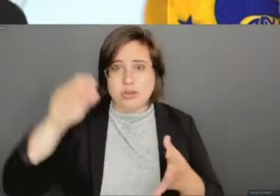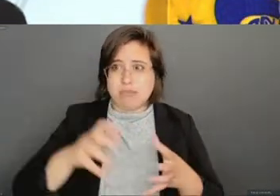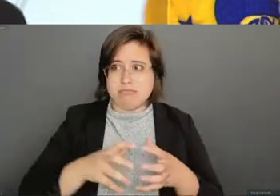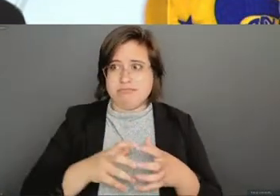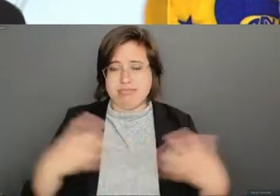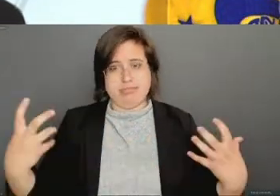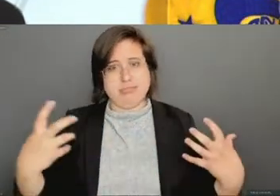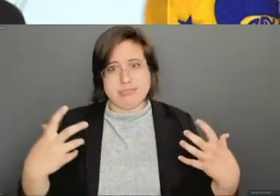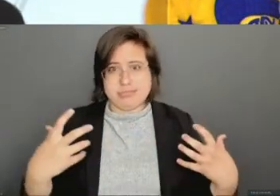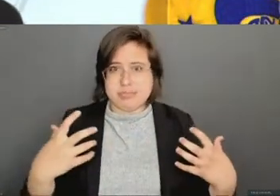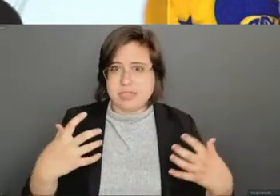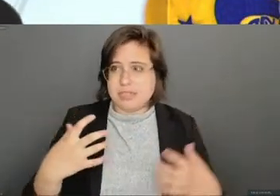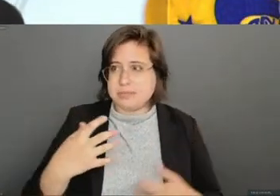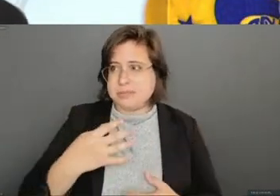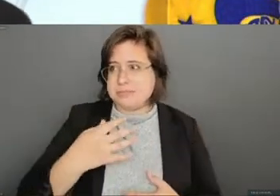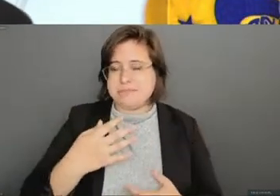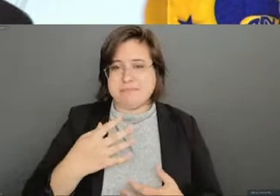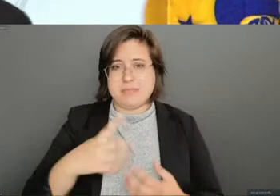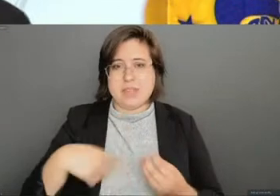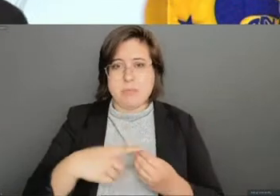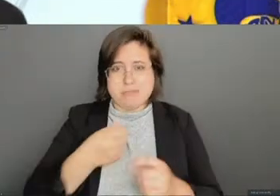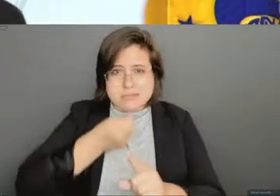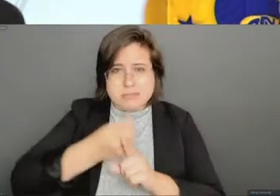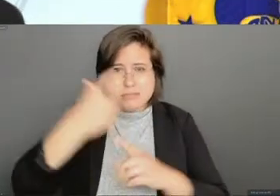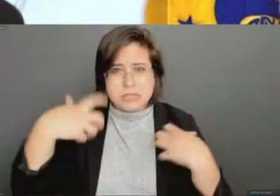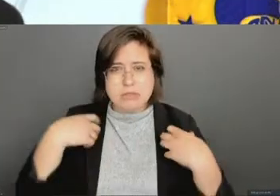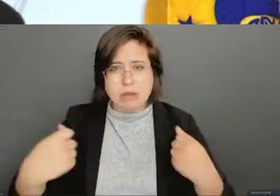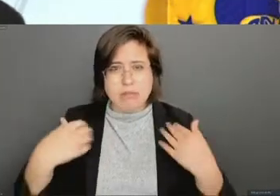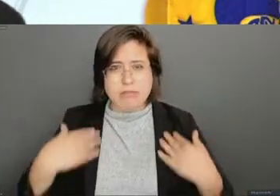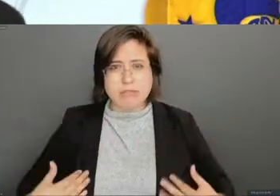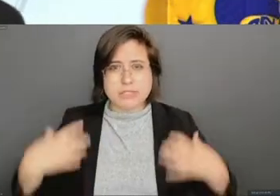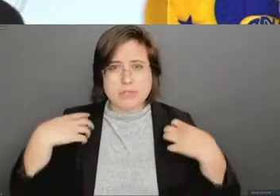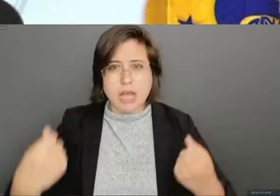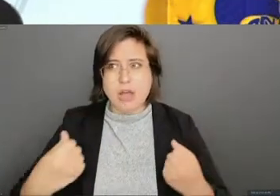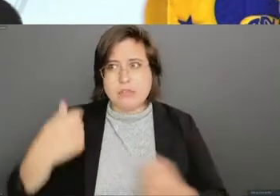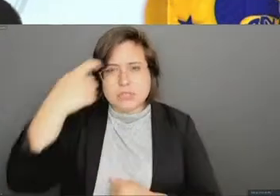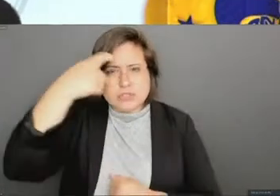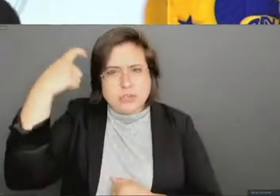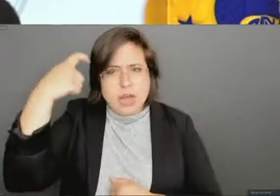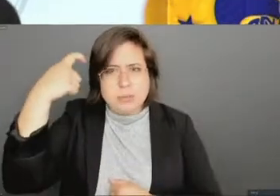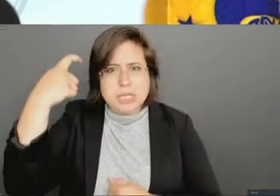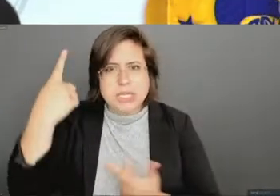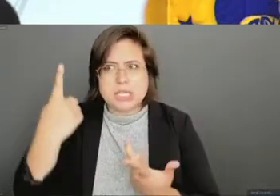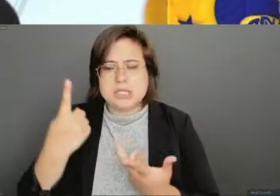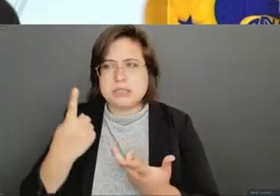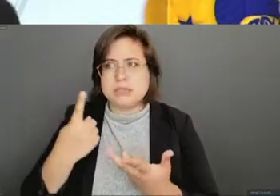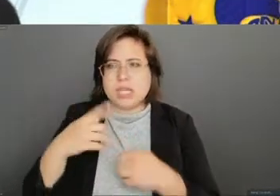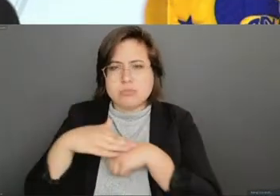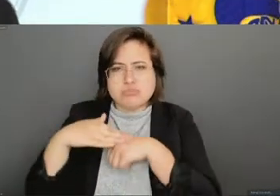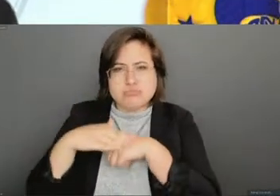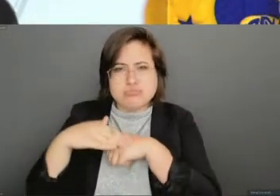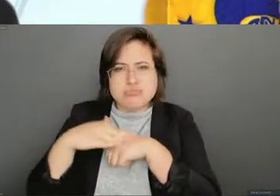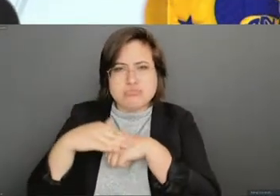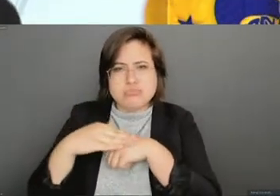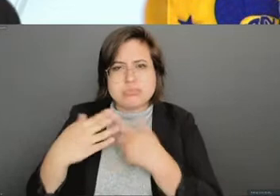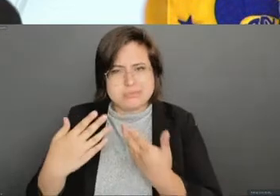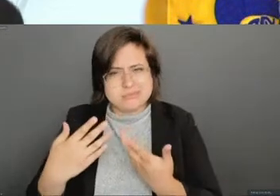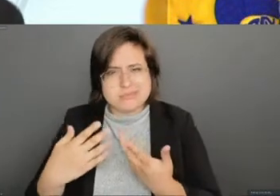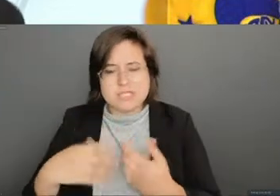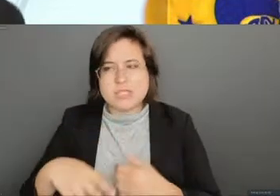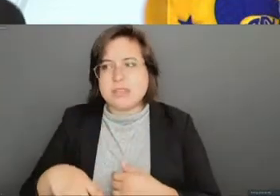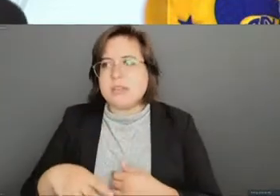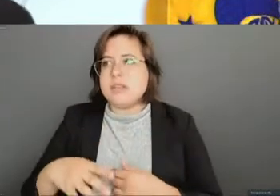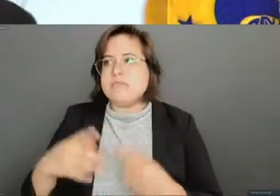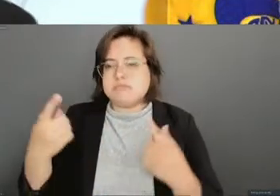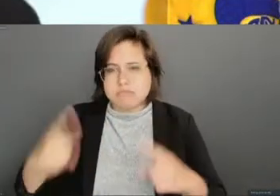the impact of mental health on physical well-being, or about the impact of trauma, like on your overall health. And when we were going through